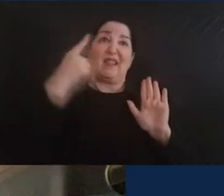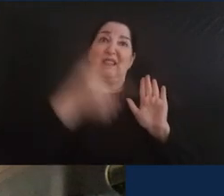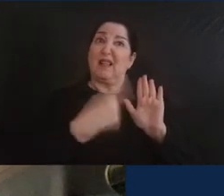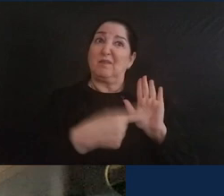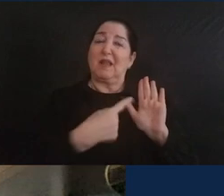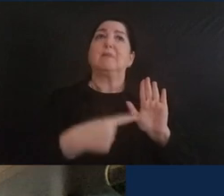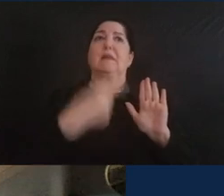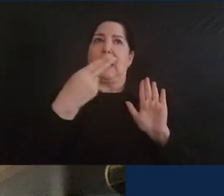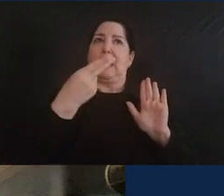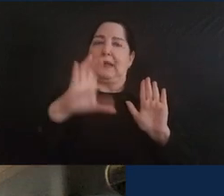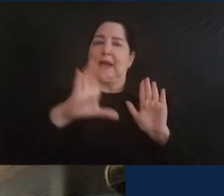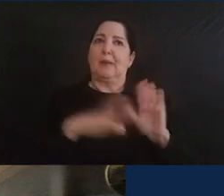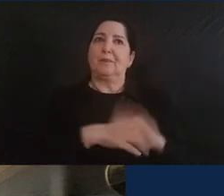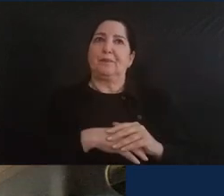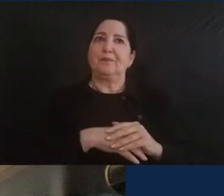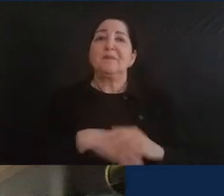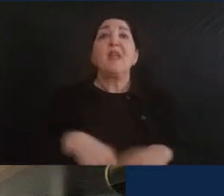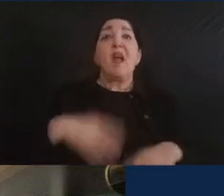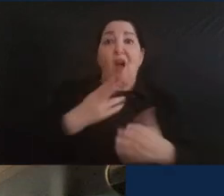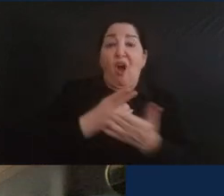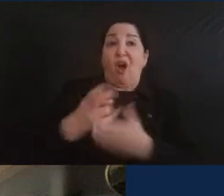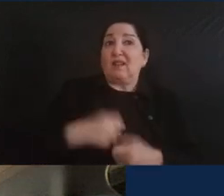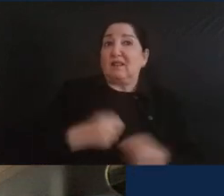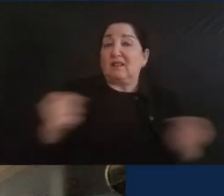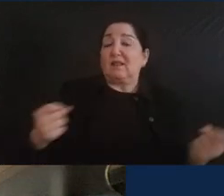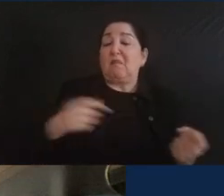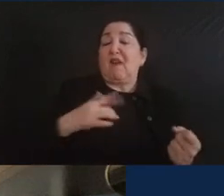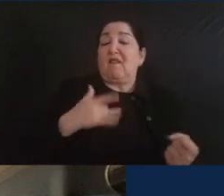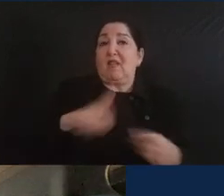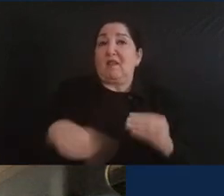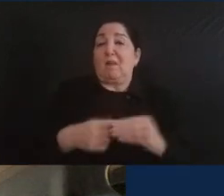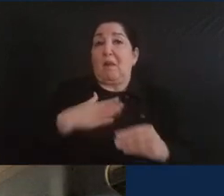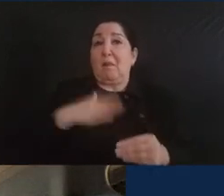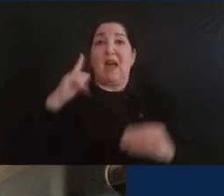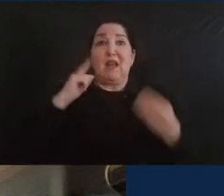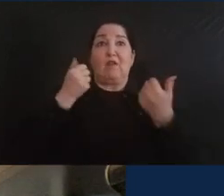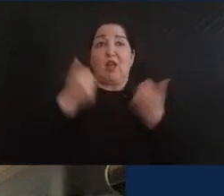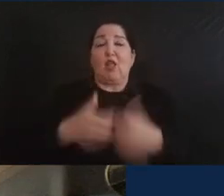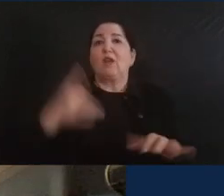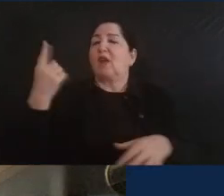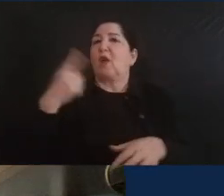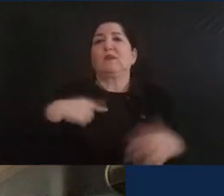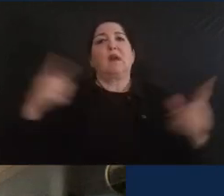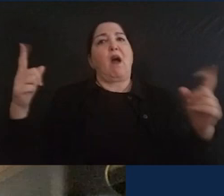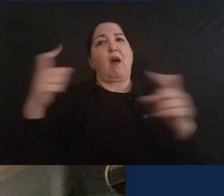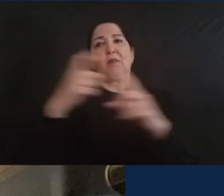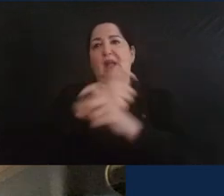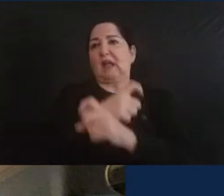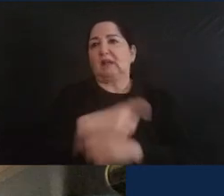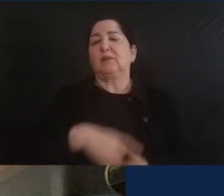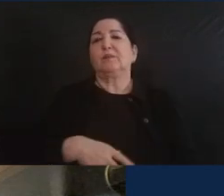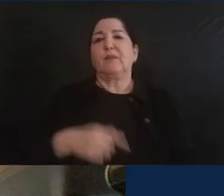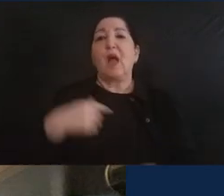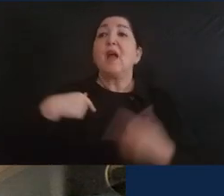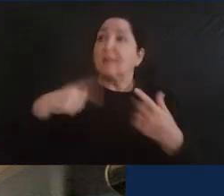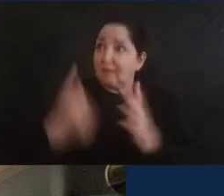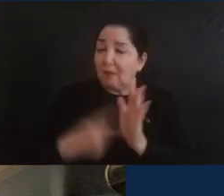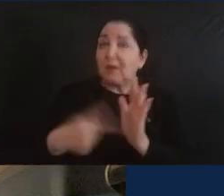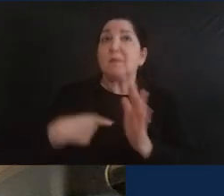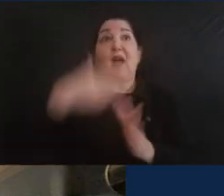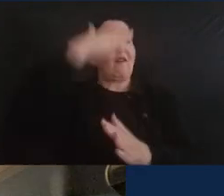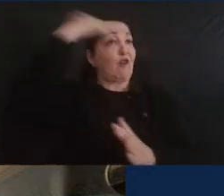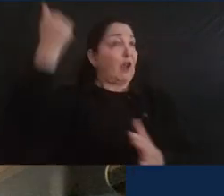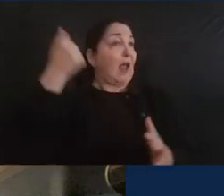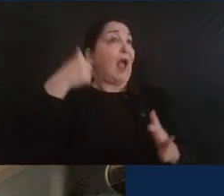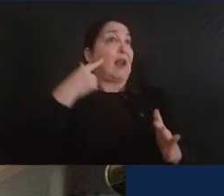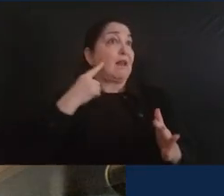handicap. To be honest with you all, my feelings around my hearing loss have always been complicated. And while there are times that I forget